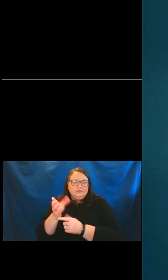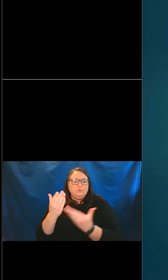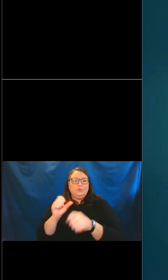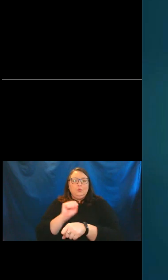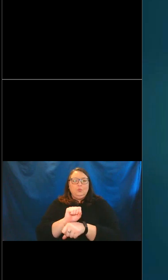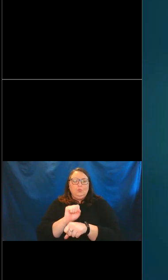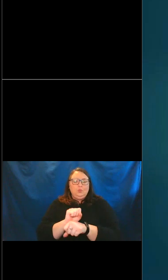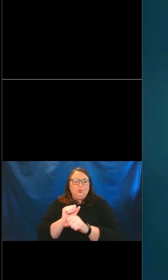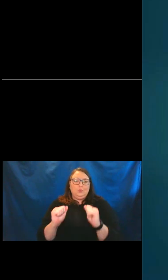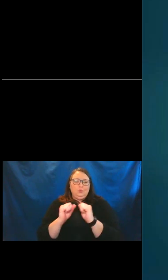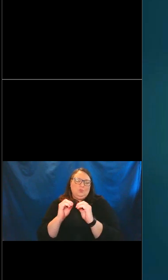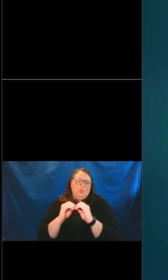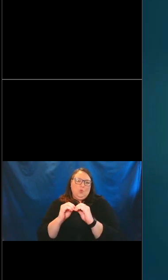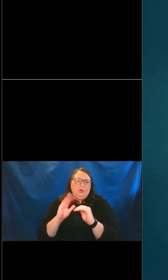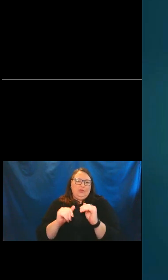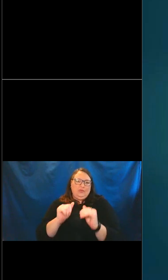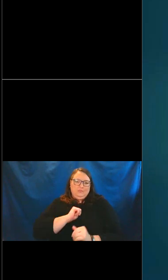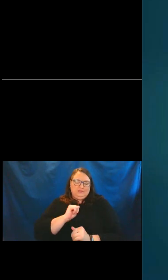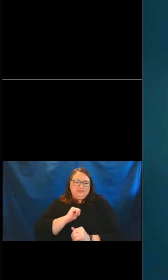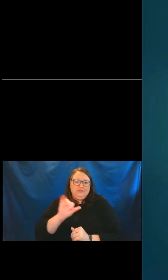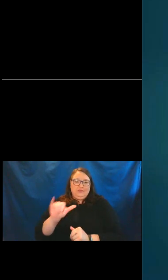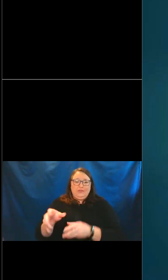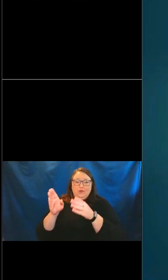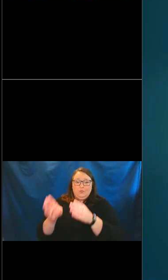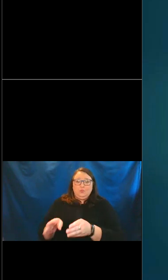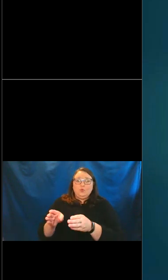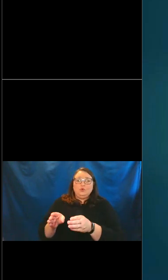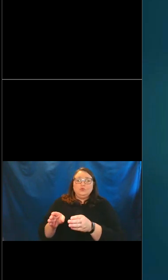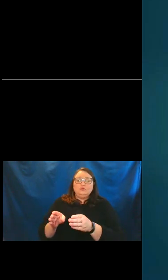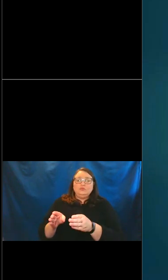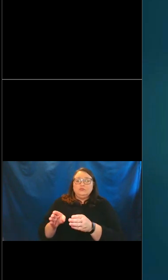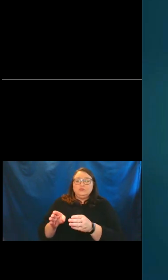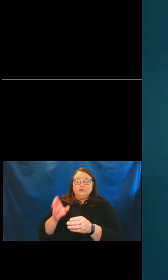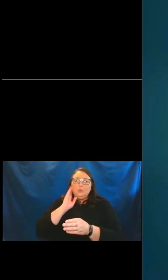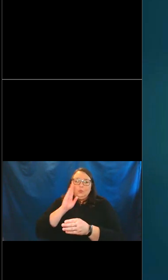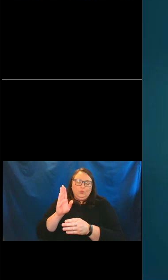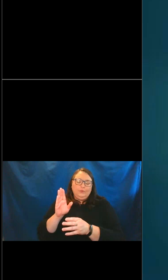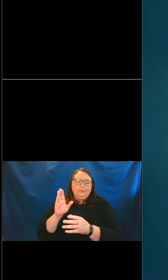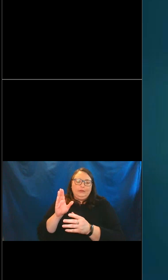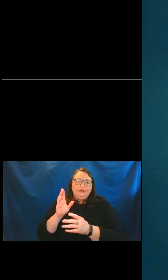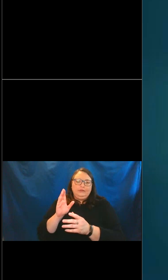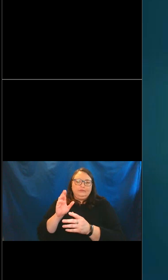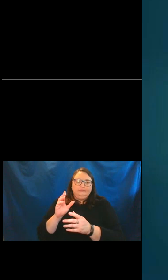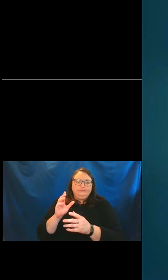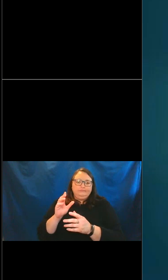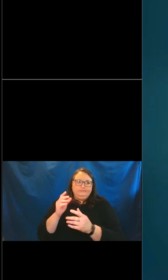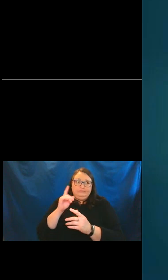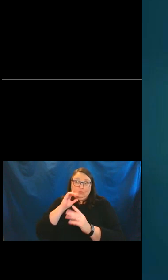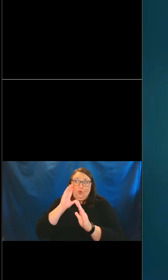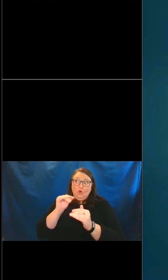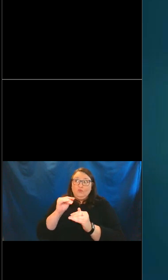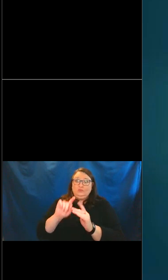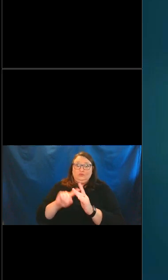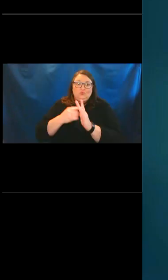lot more than myself. And so that person is currently being onboarded as we speak. I think that's it